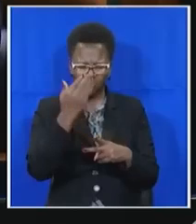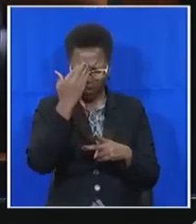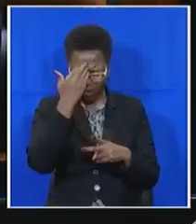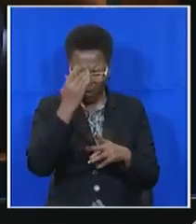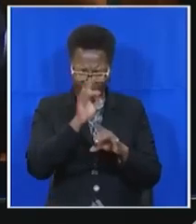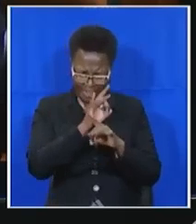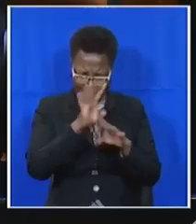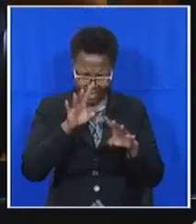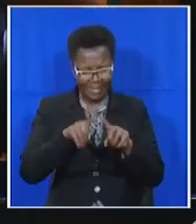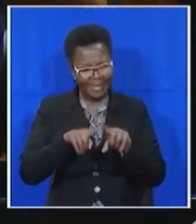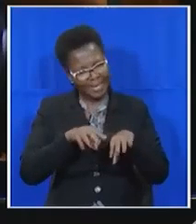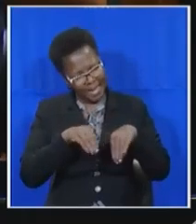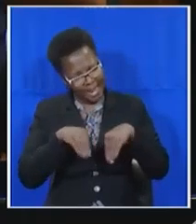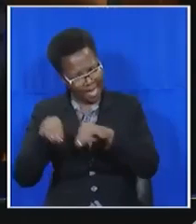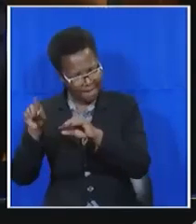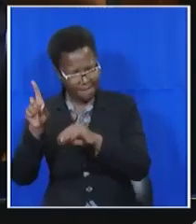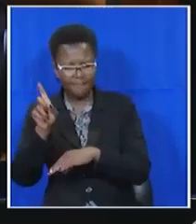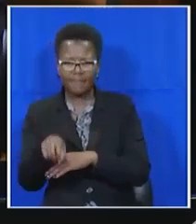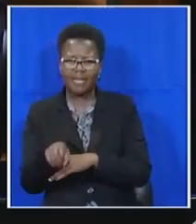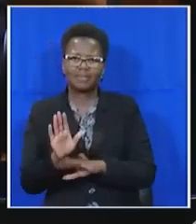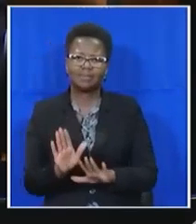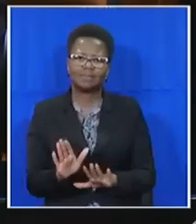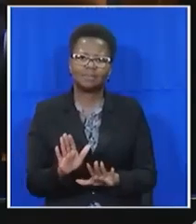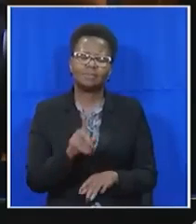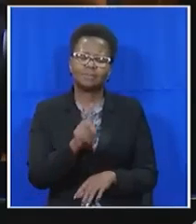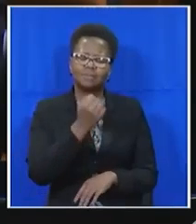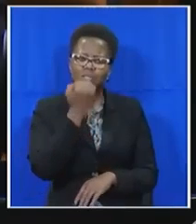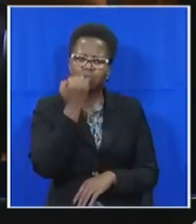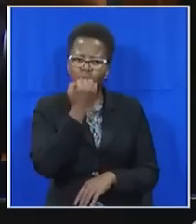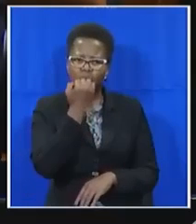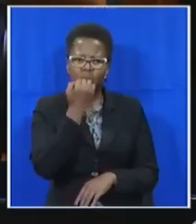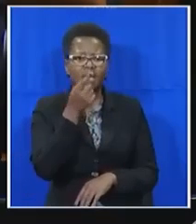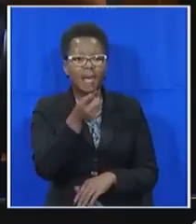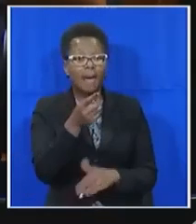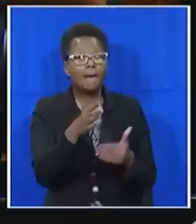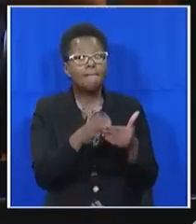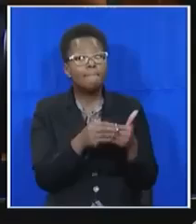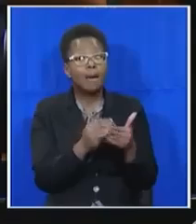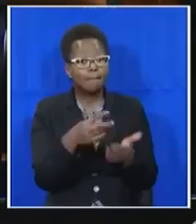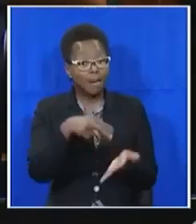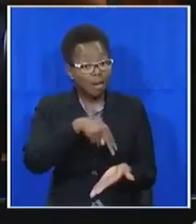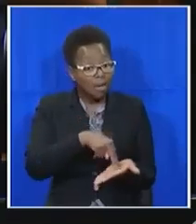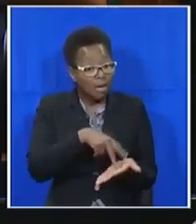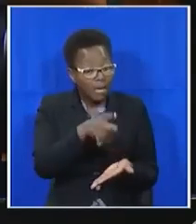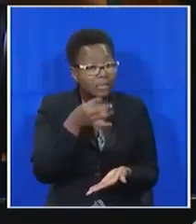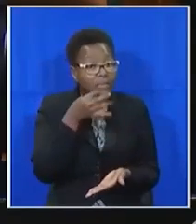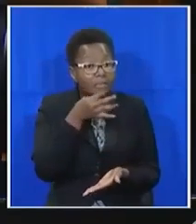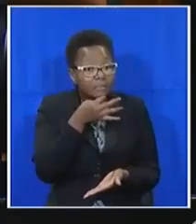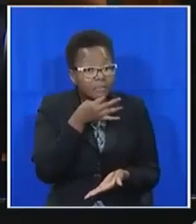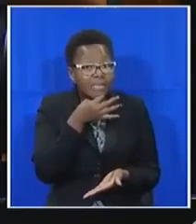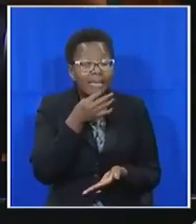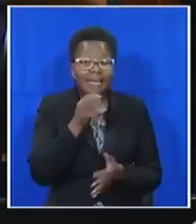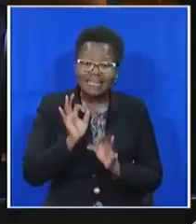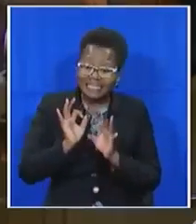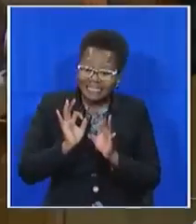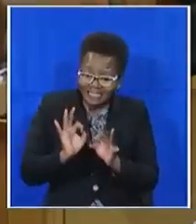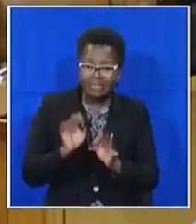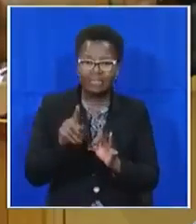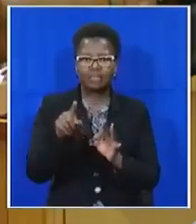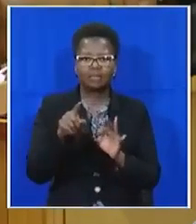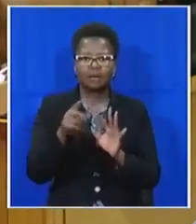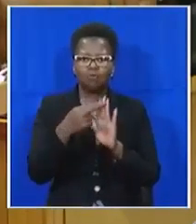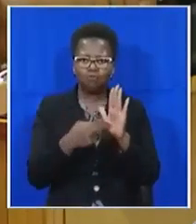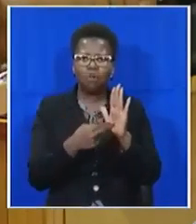must leave after that withdrawal. But what the member on the podium said is equally